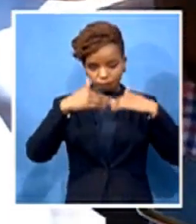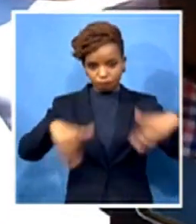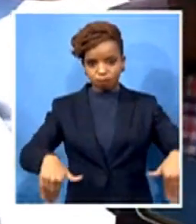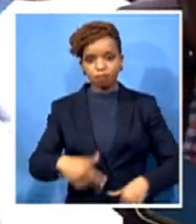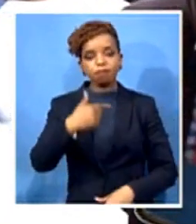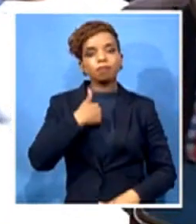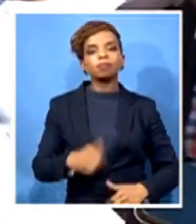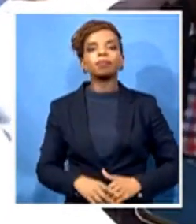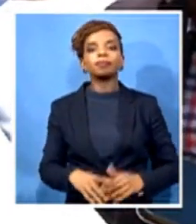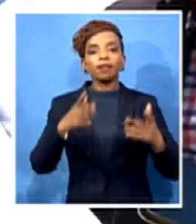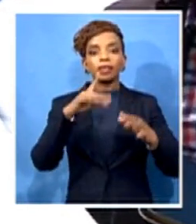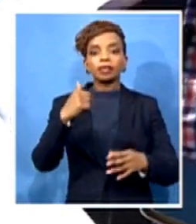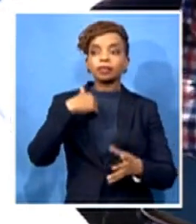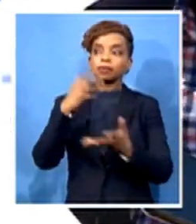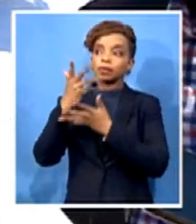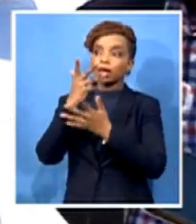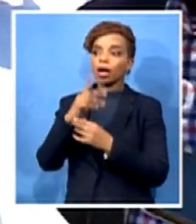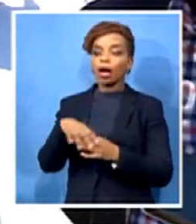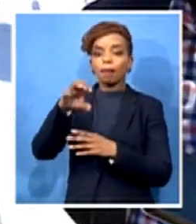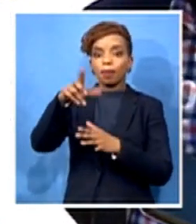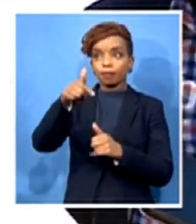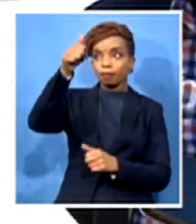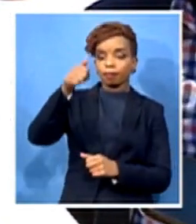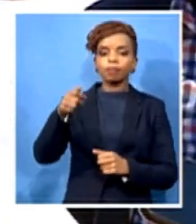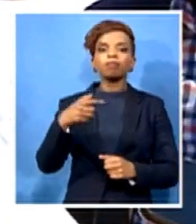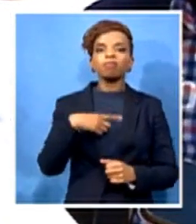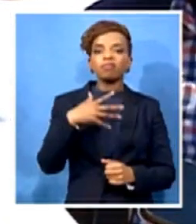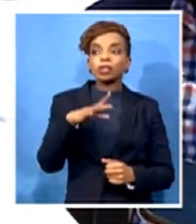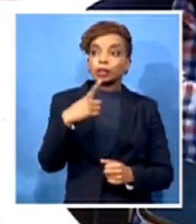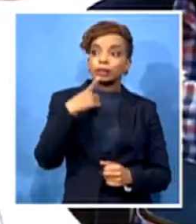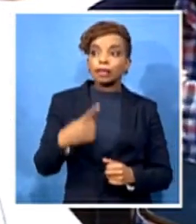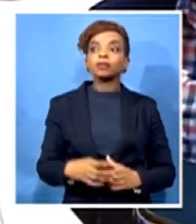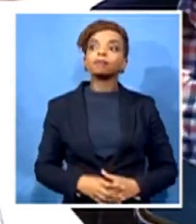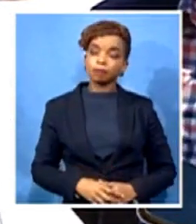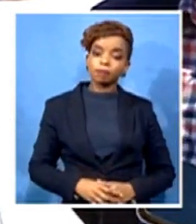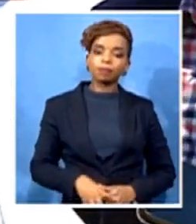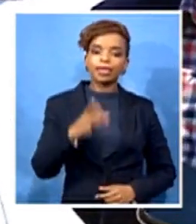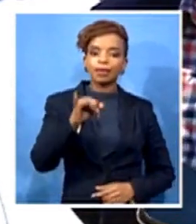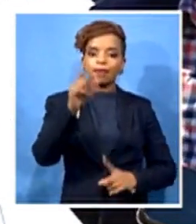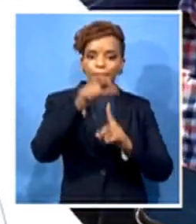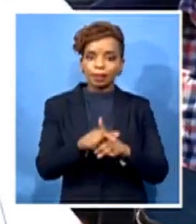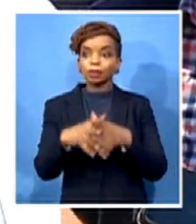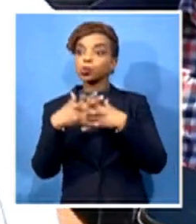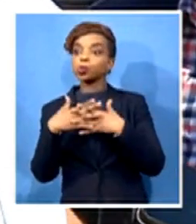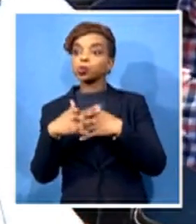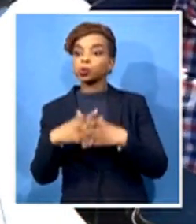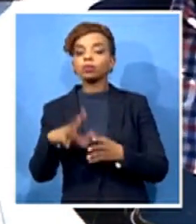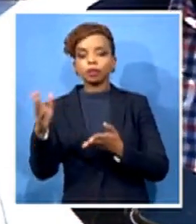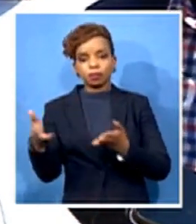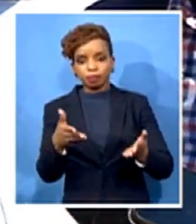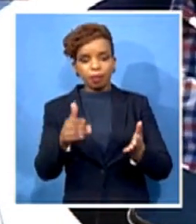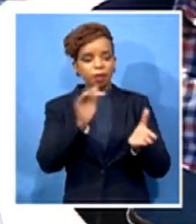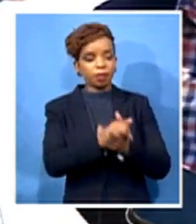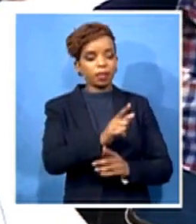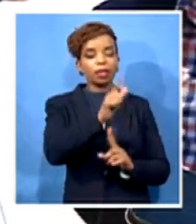say if anybody disrupts the school, they must be able to deal with that person. We can't allow it. We can't, really. We